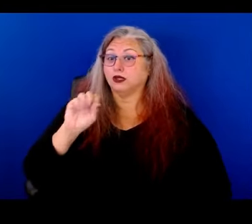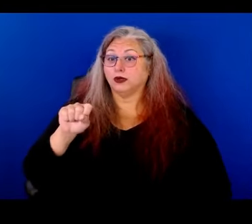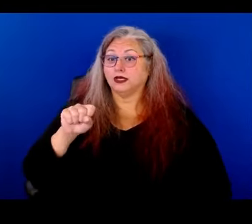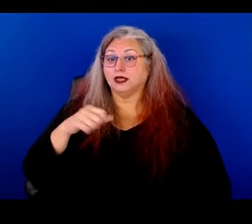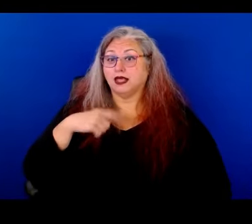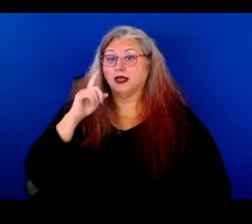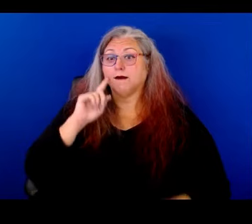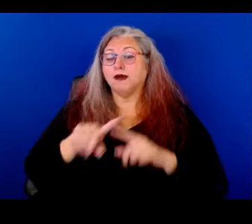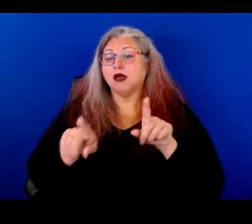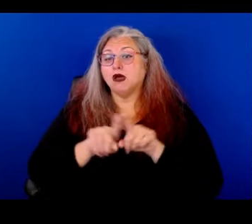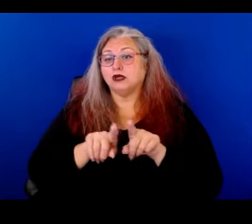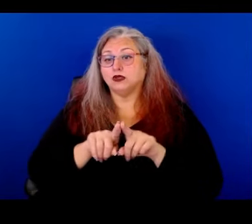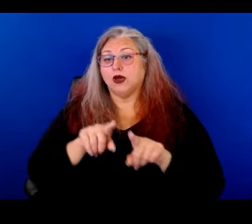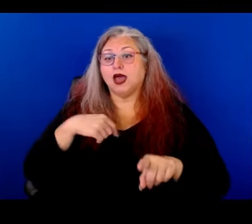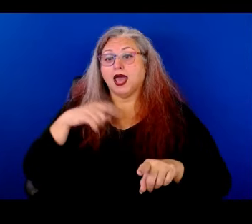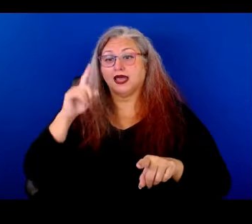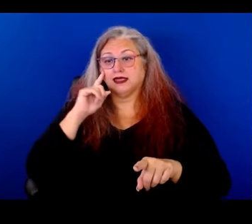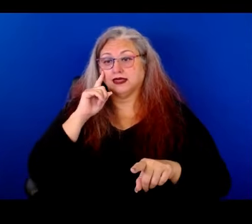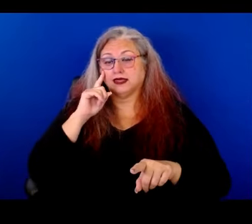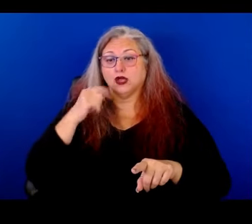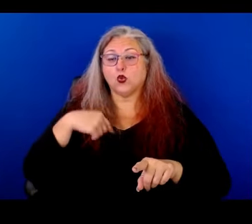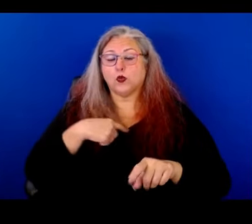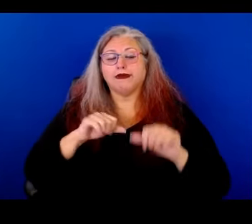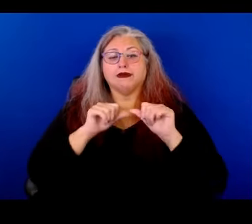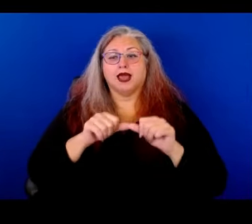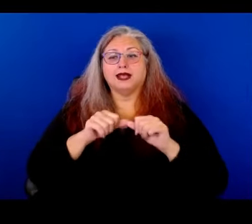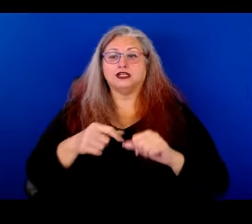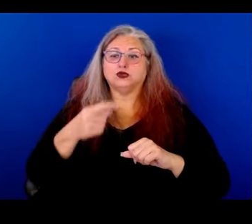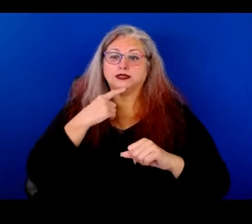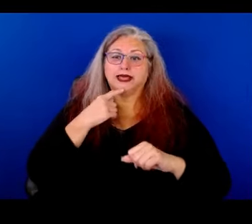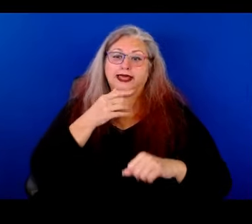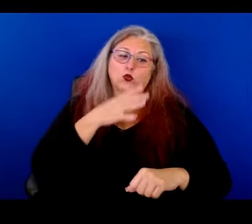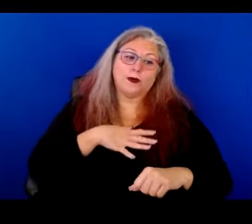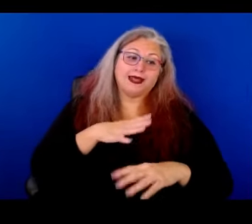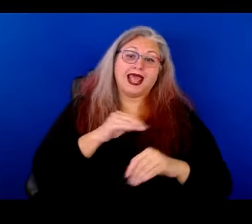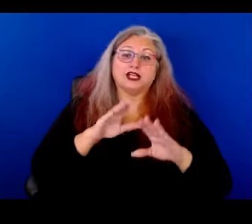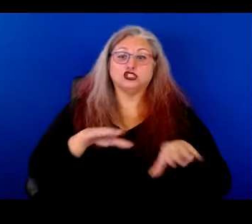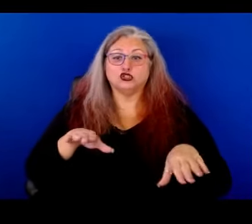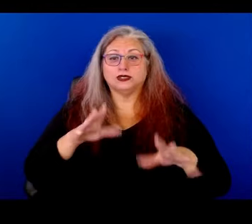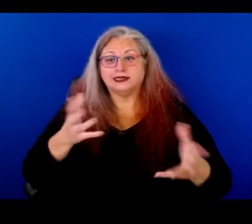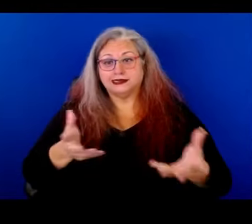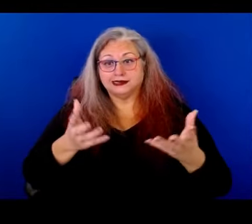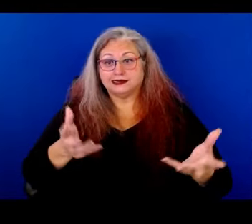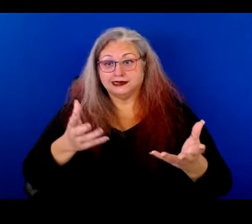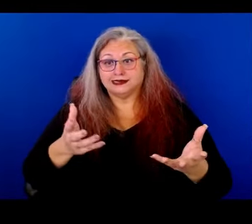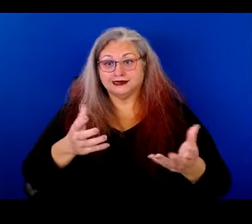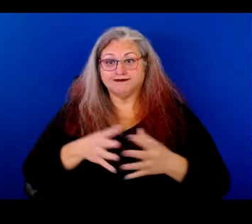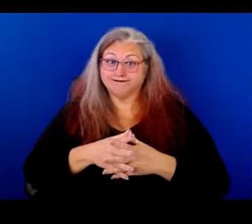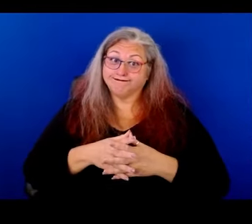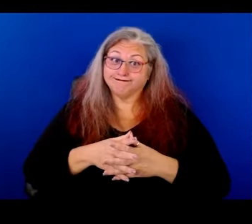I think so. But also I think that us constantly saying women and children.